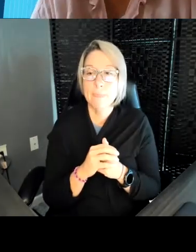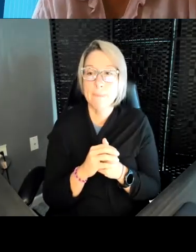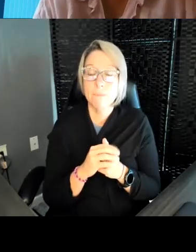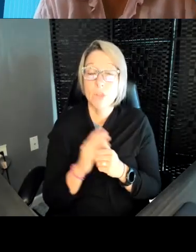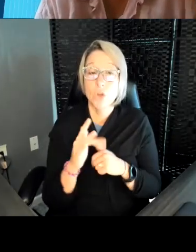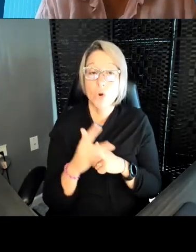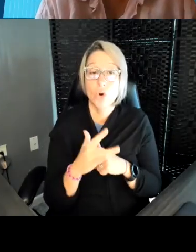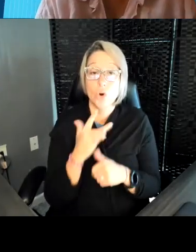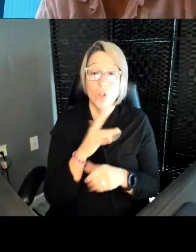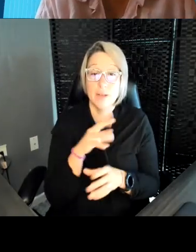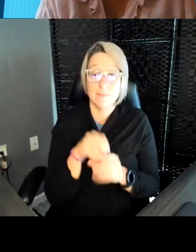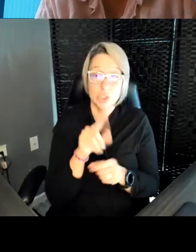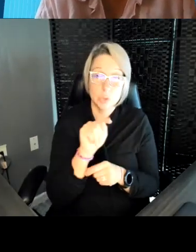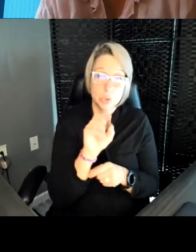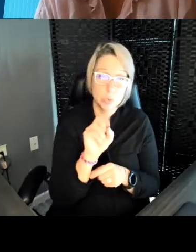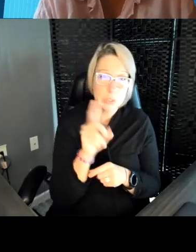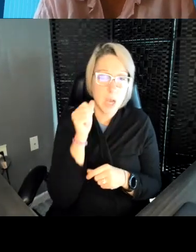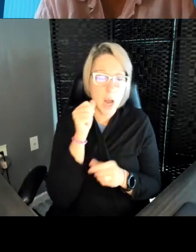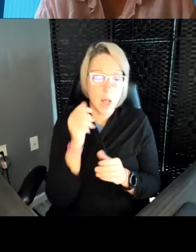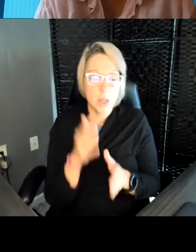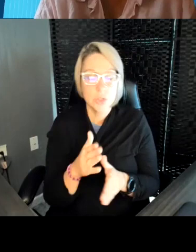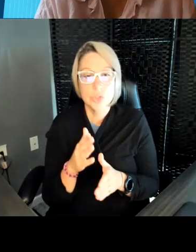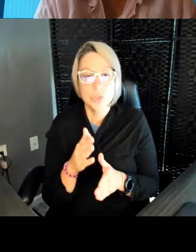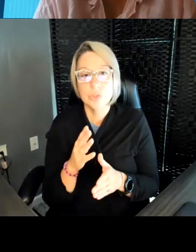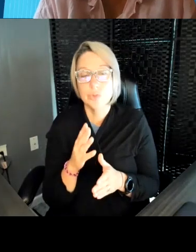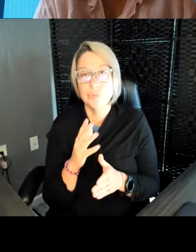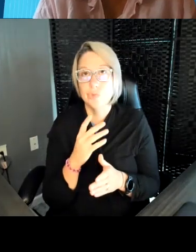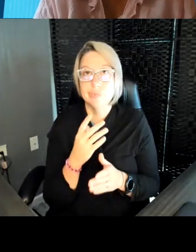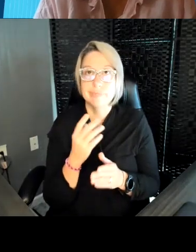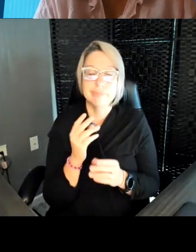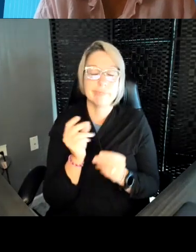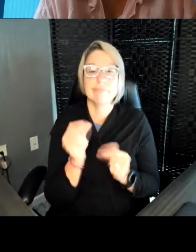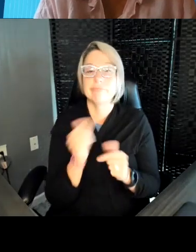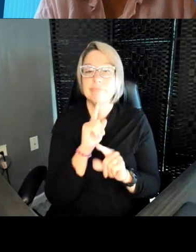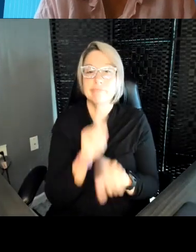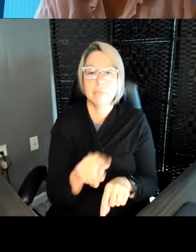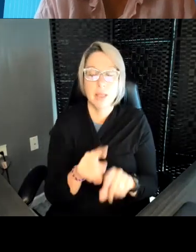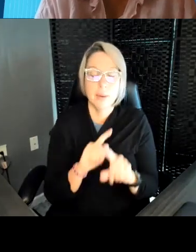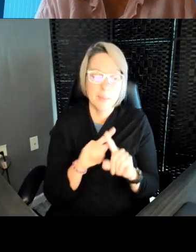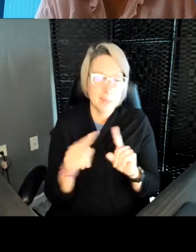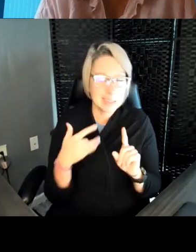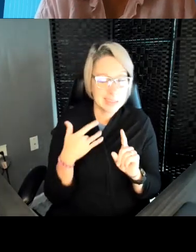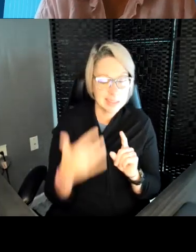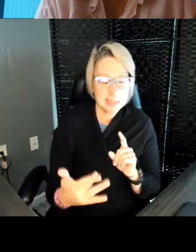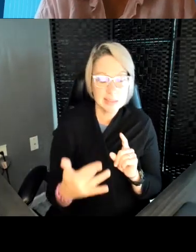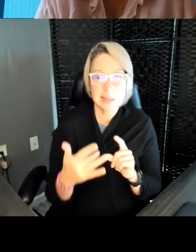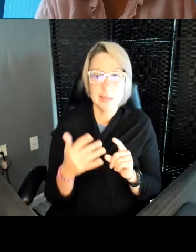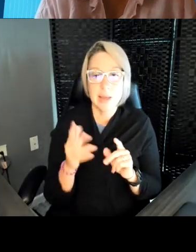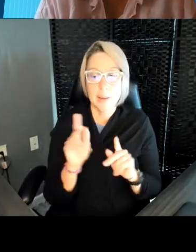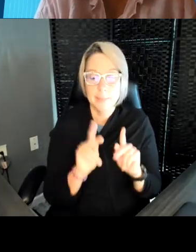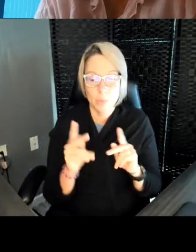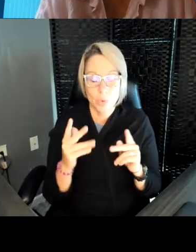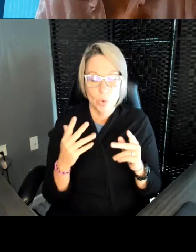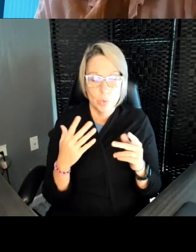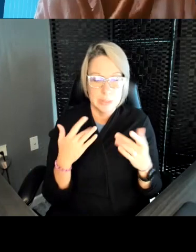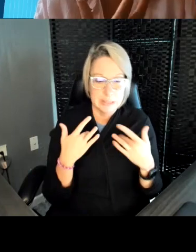intervention TODs or audiologists would probably like just give you a quick answer. But typically what we see is when people start worrying that